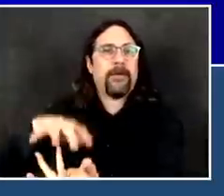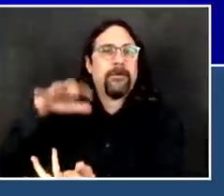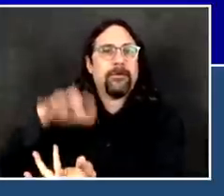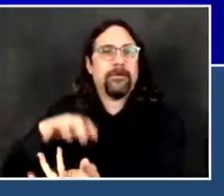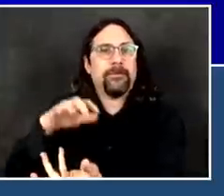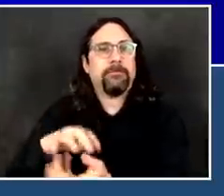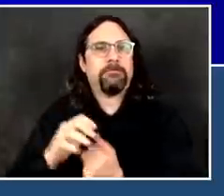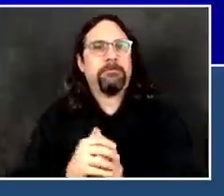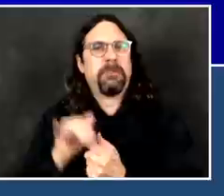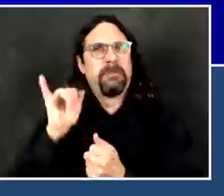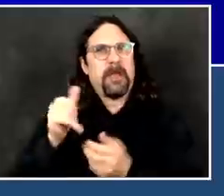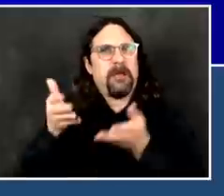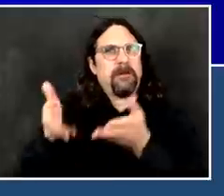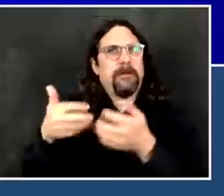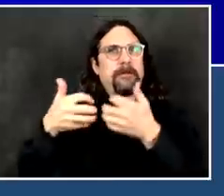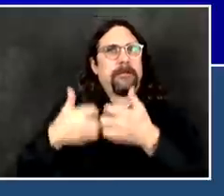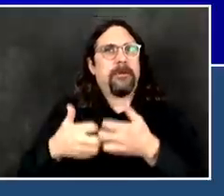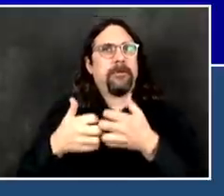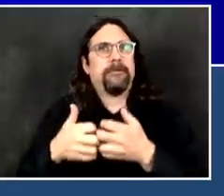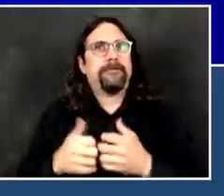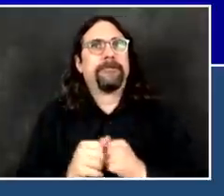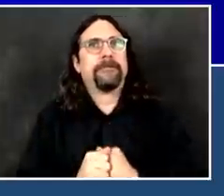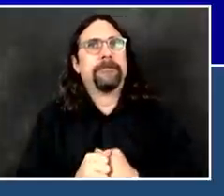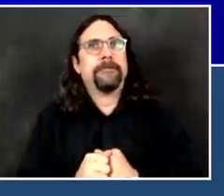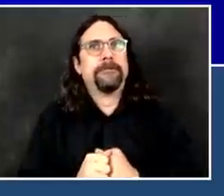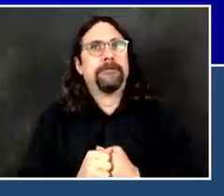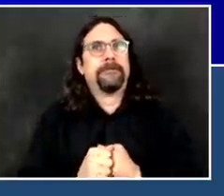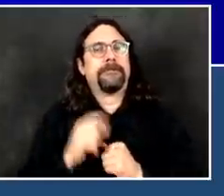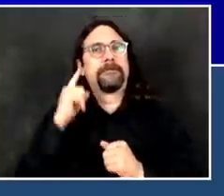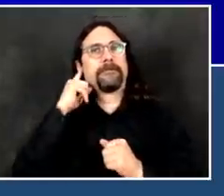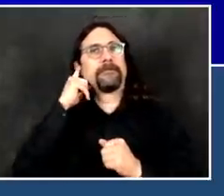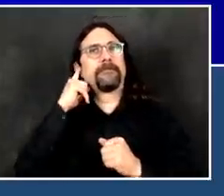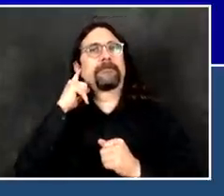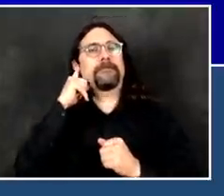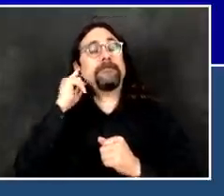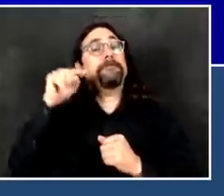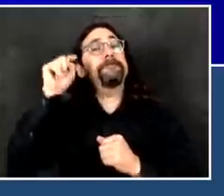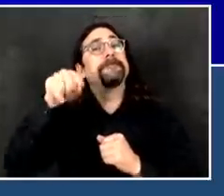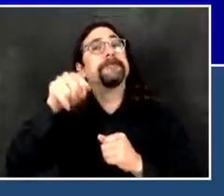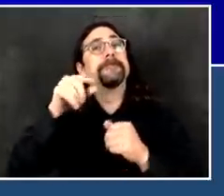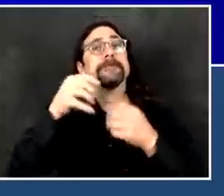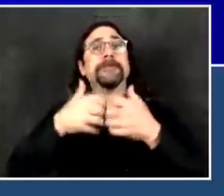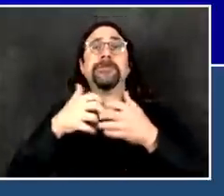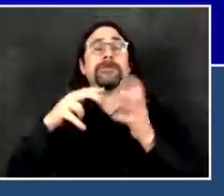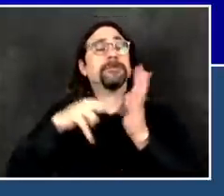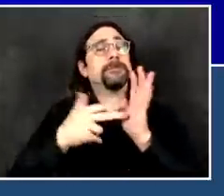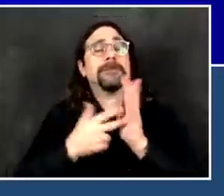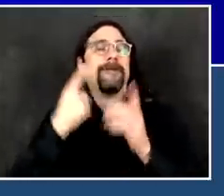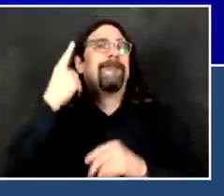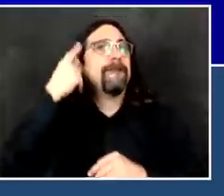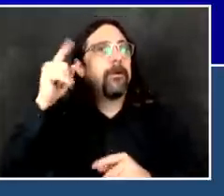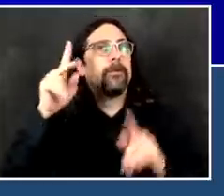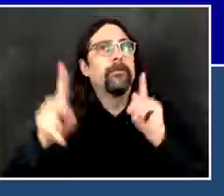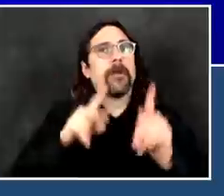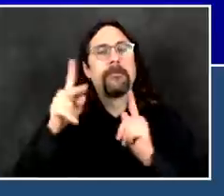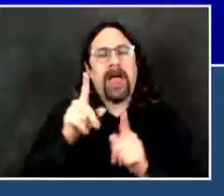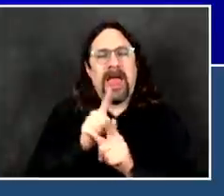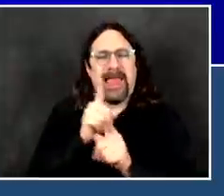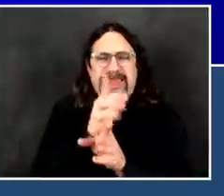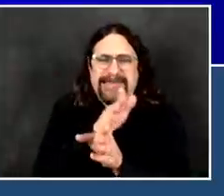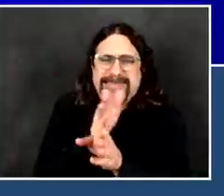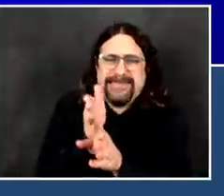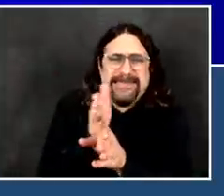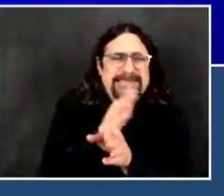bridge ventilators are there, keep someone alive. They can play different kinds of roles. They can buy time to keep a